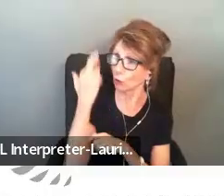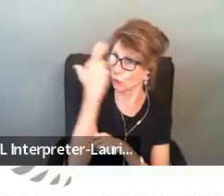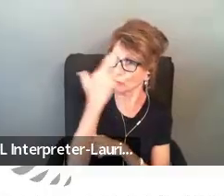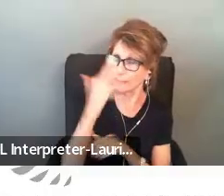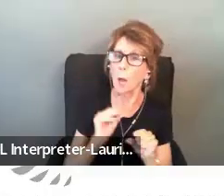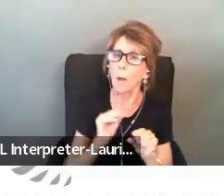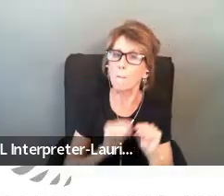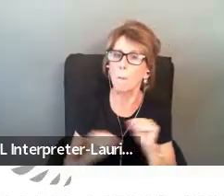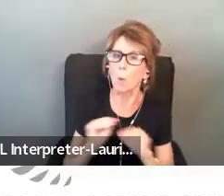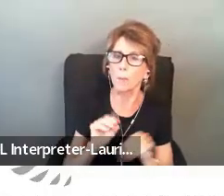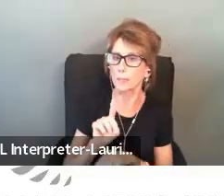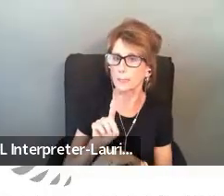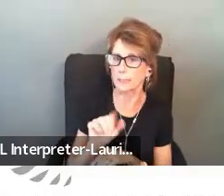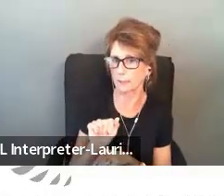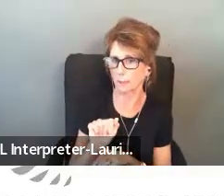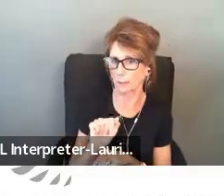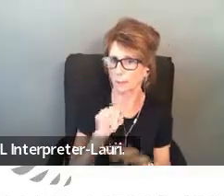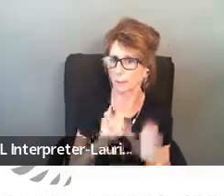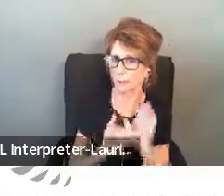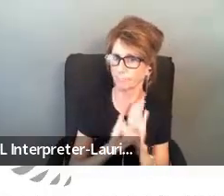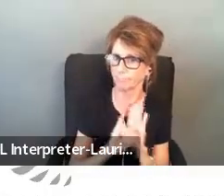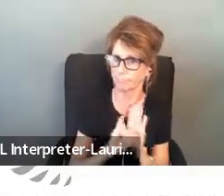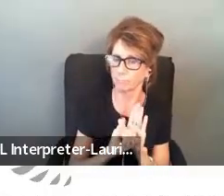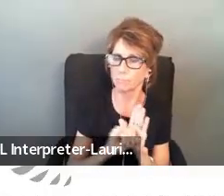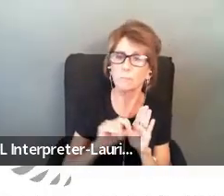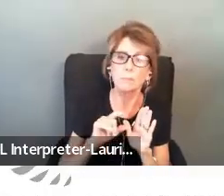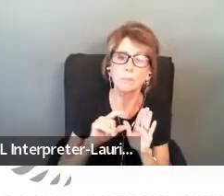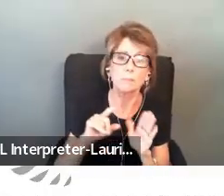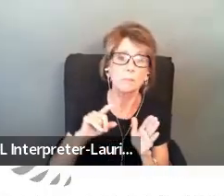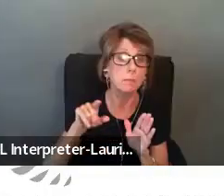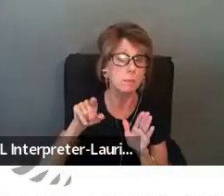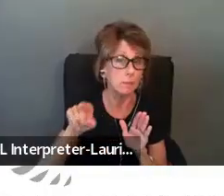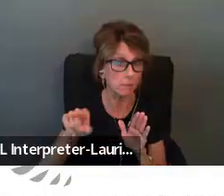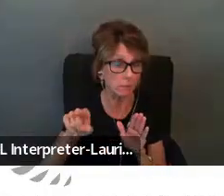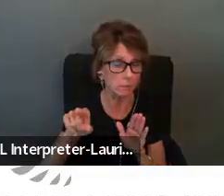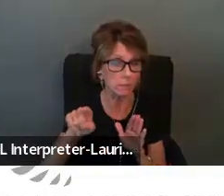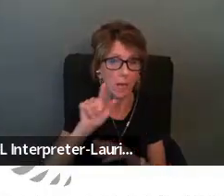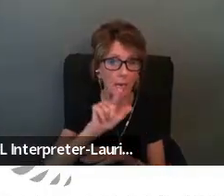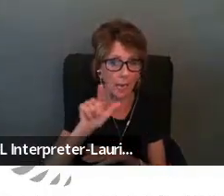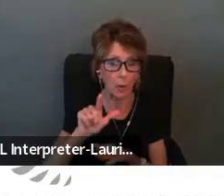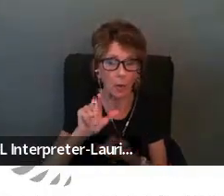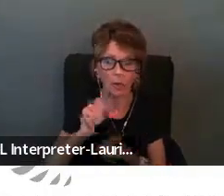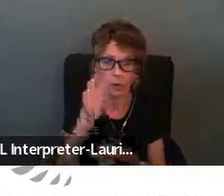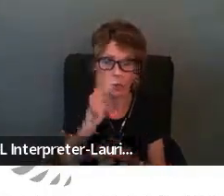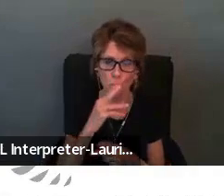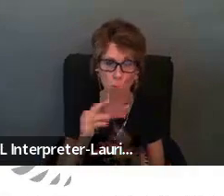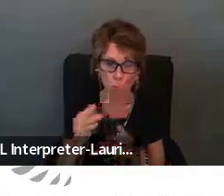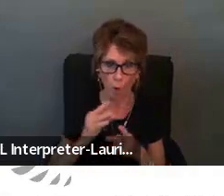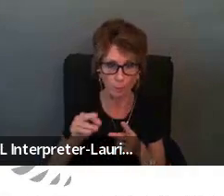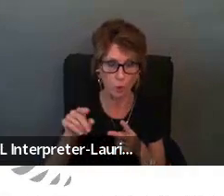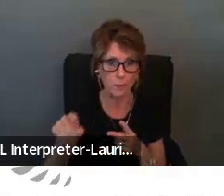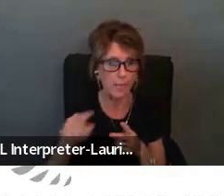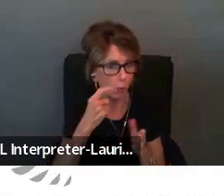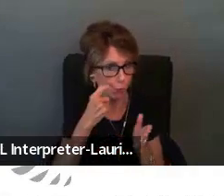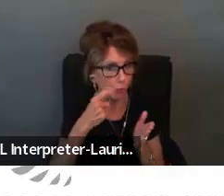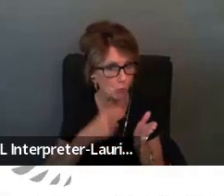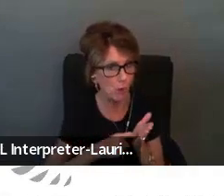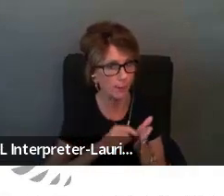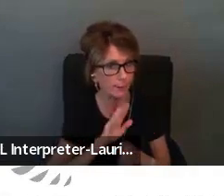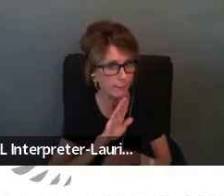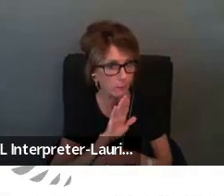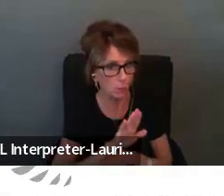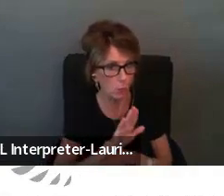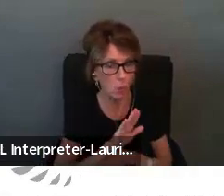disability, the landlord has two options. They can accept that you have a need that